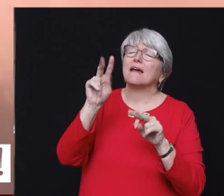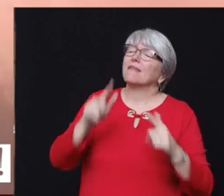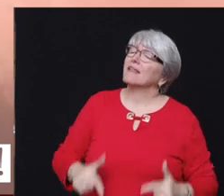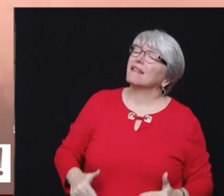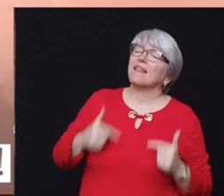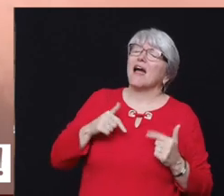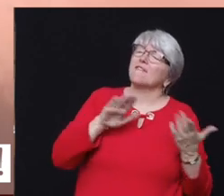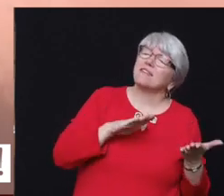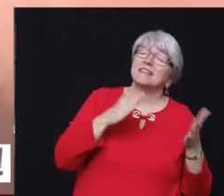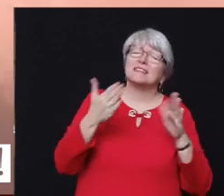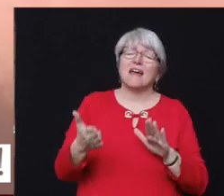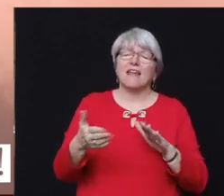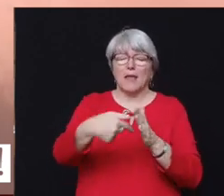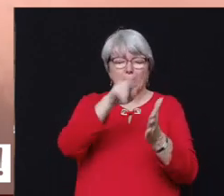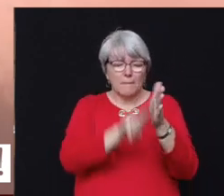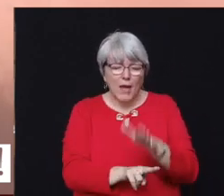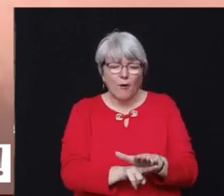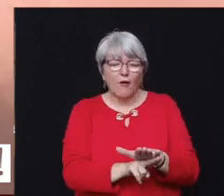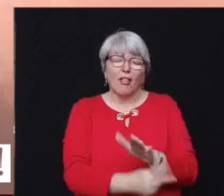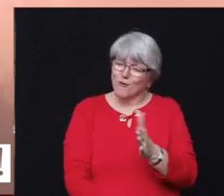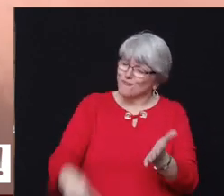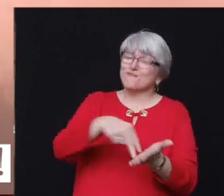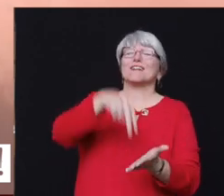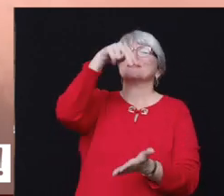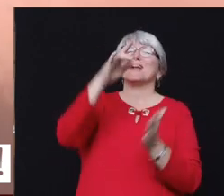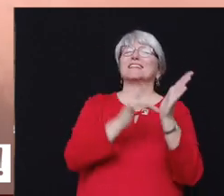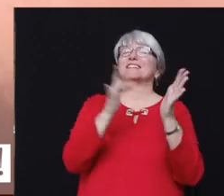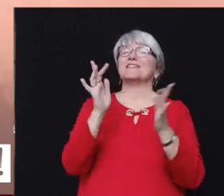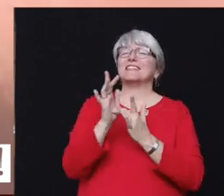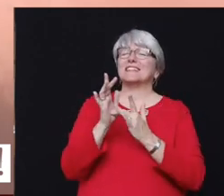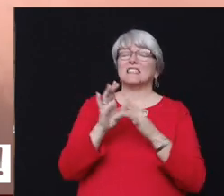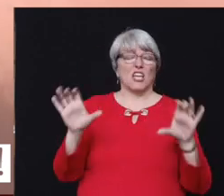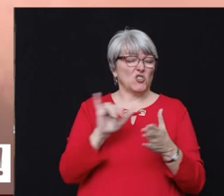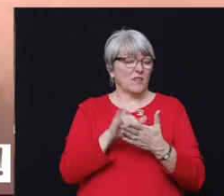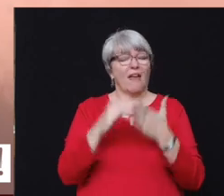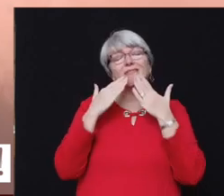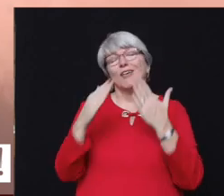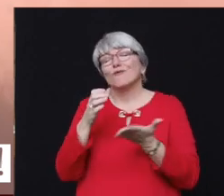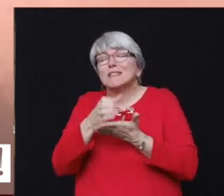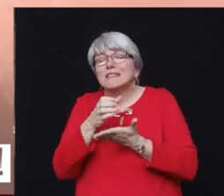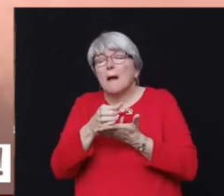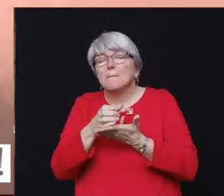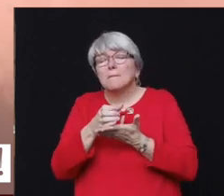death, burial, and resurrection of Jesus Christ. And in doing so, I thank you for this cup. I thank you for